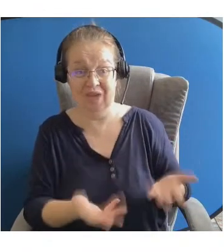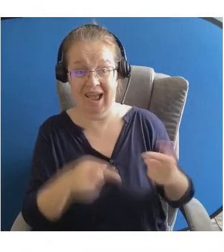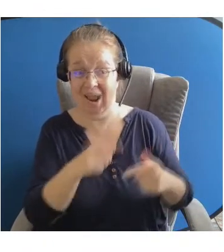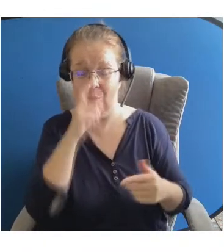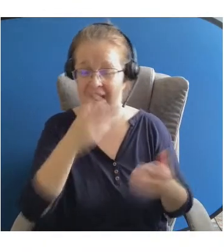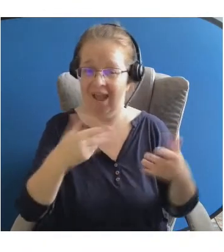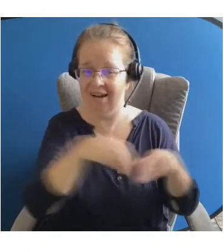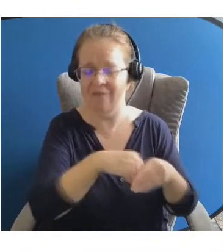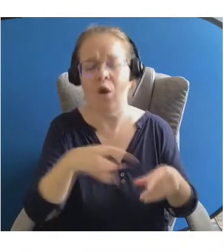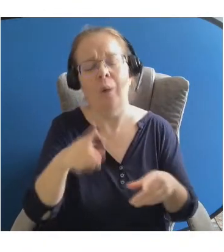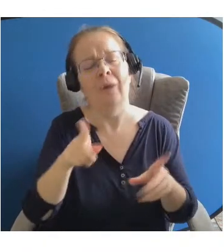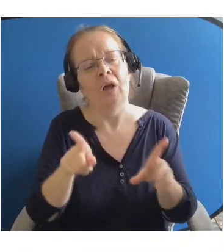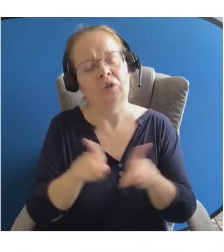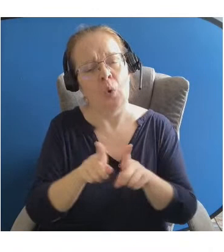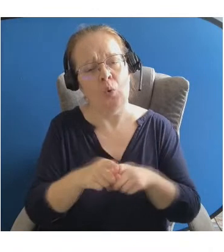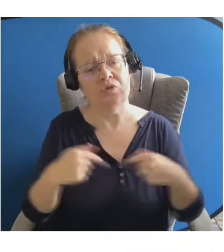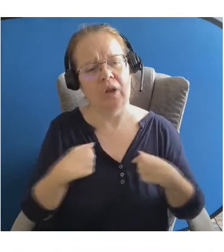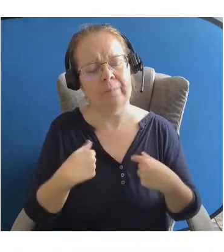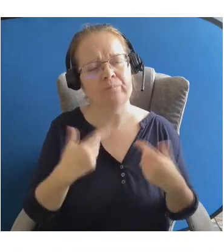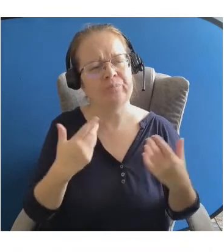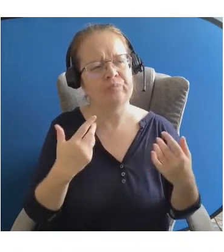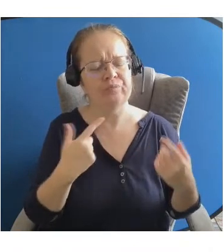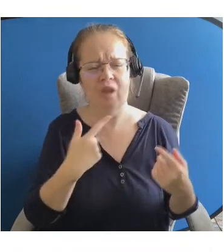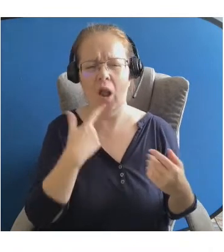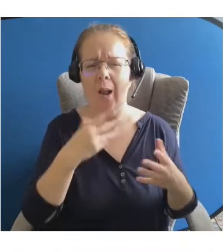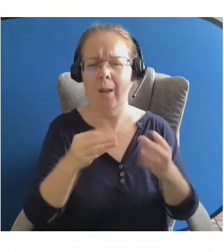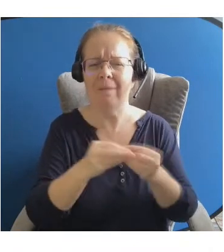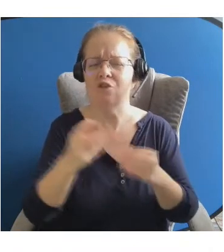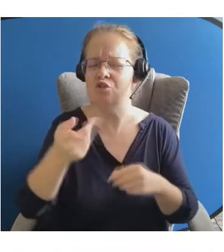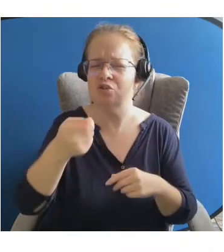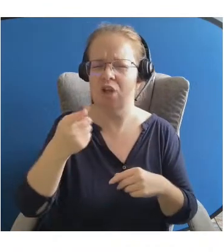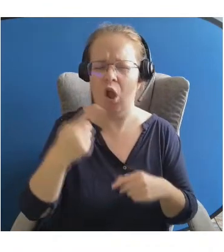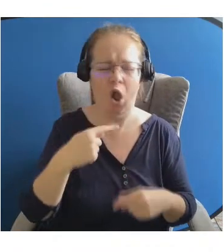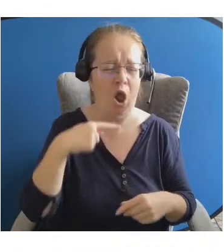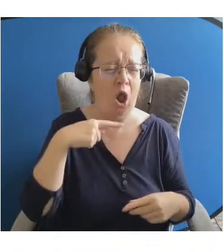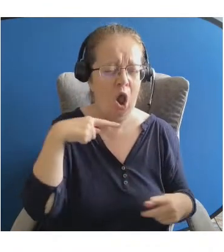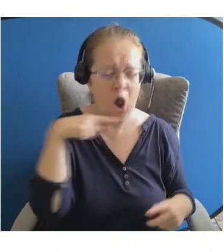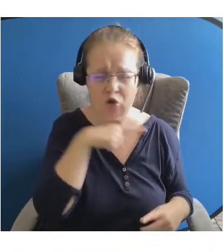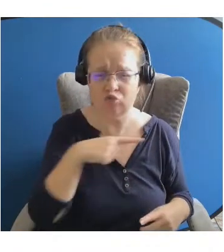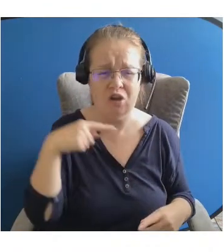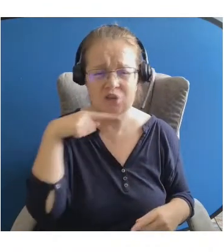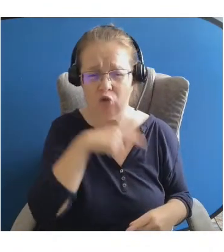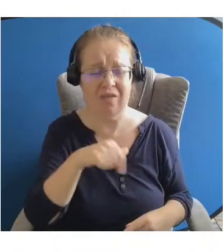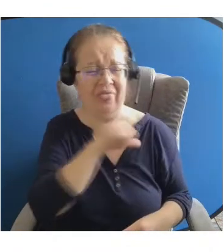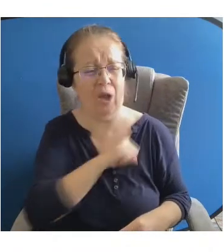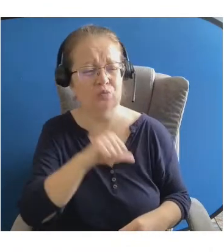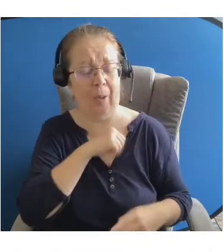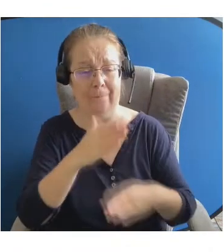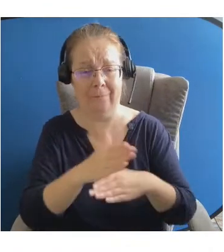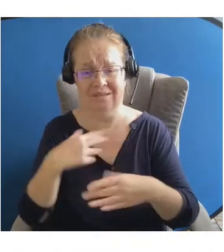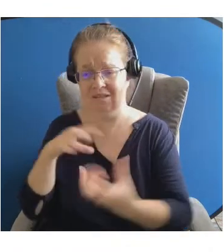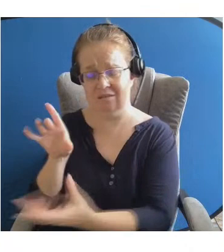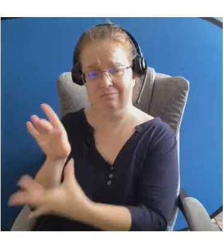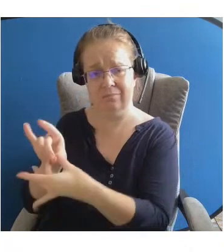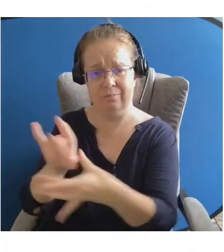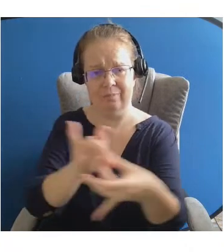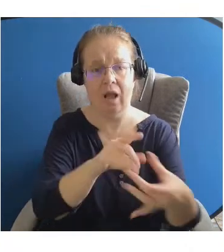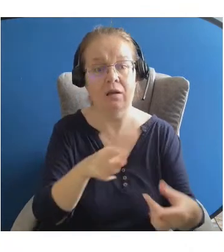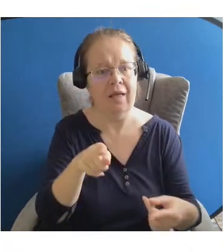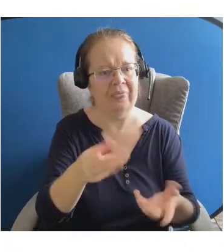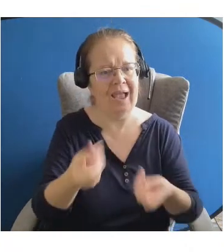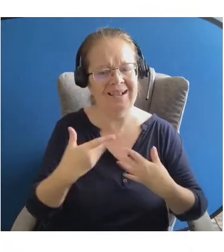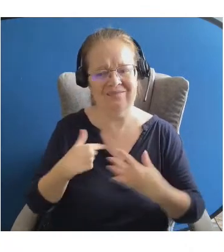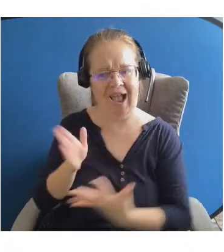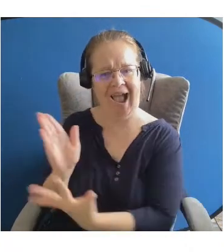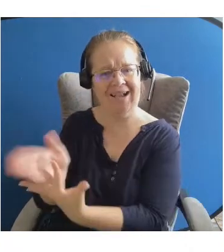also I mentioned earlier the hundreds of thousands of businesses that we work with. That gives us access to quite a